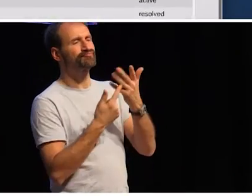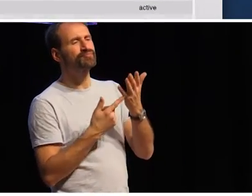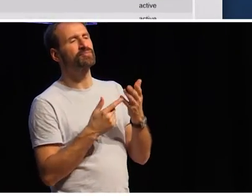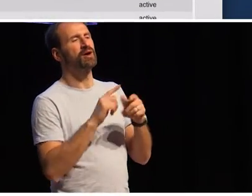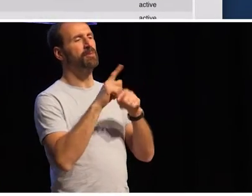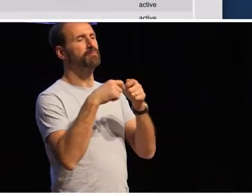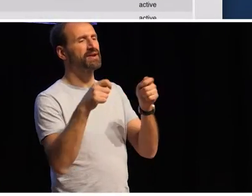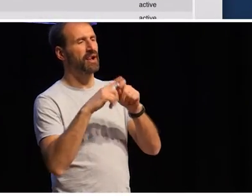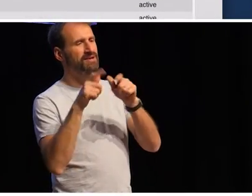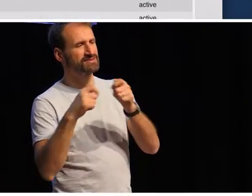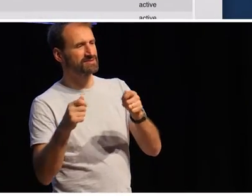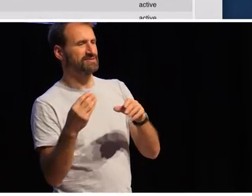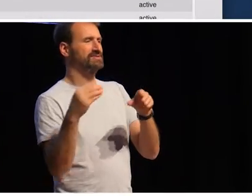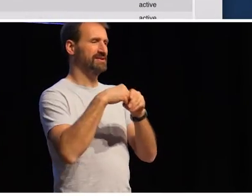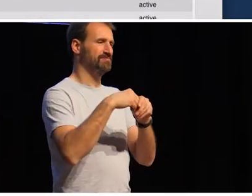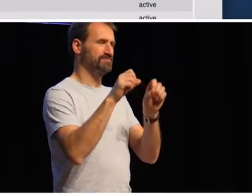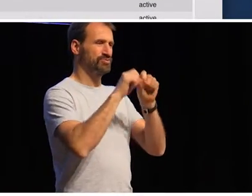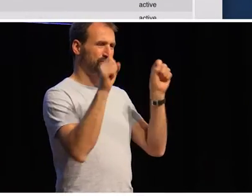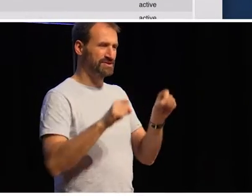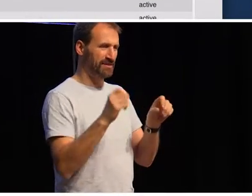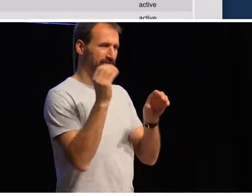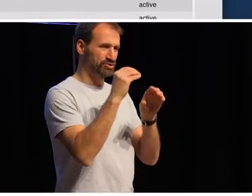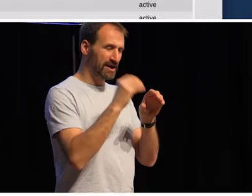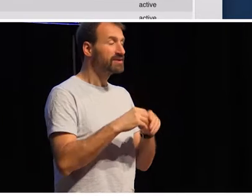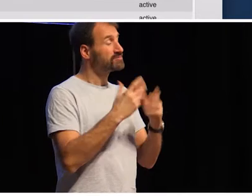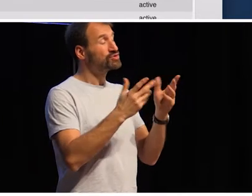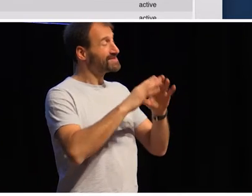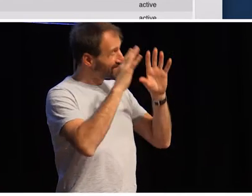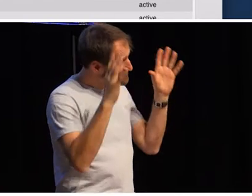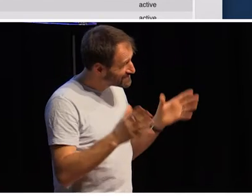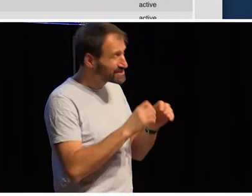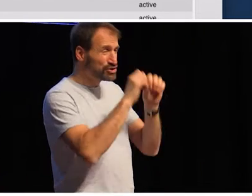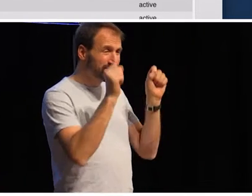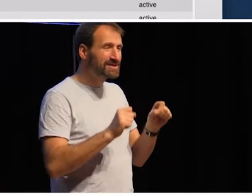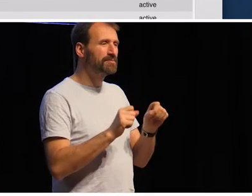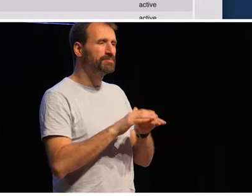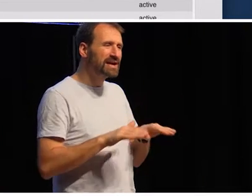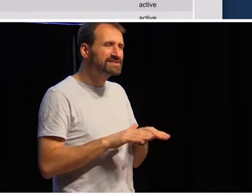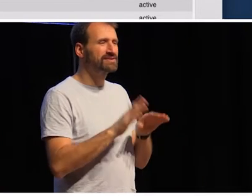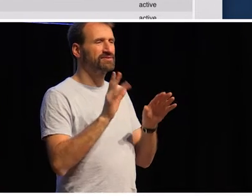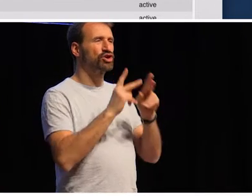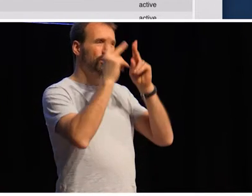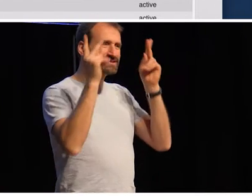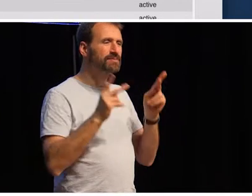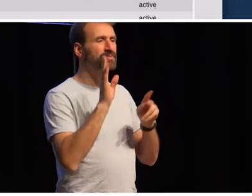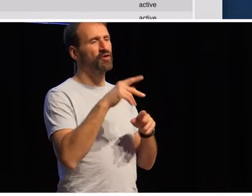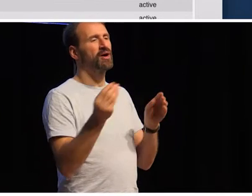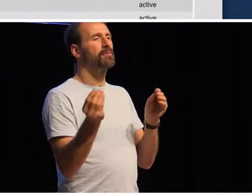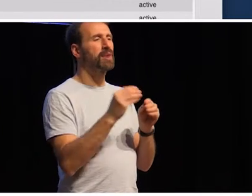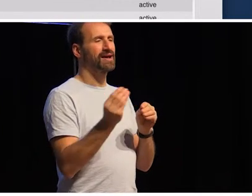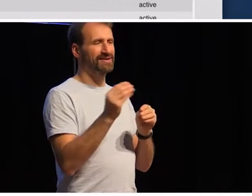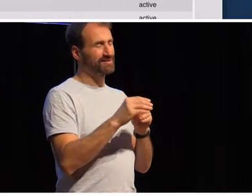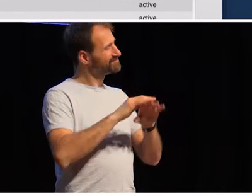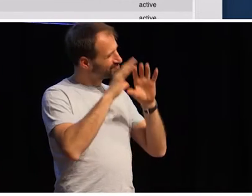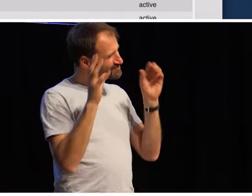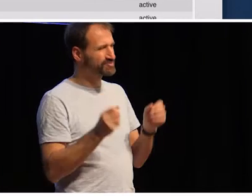So basically, the whole system is based on a concept of plugins. So basically, everything in Machina.io is a plugin, even the JavaScript